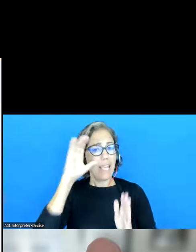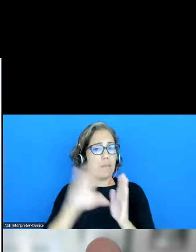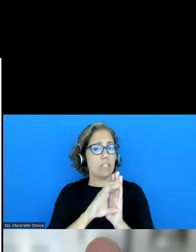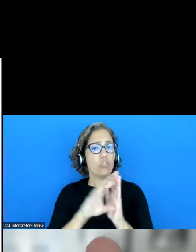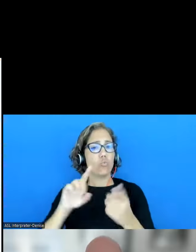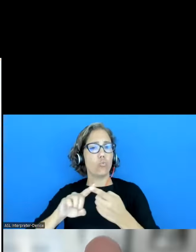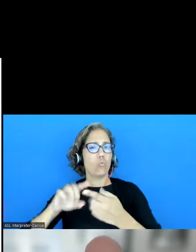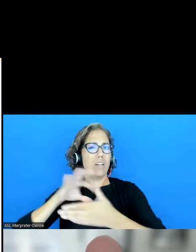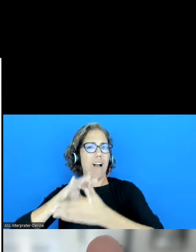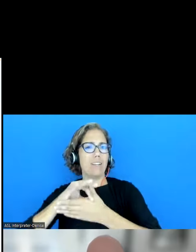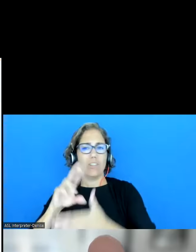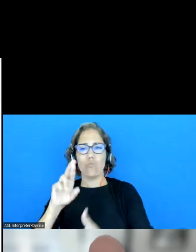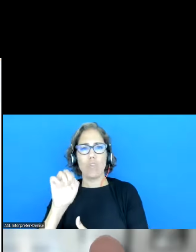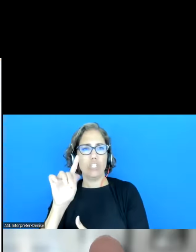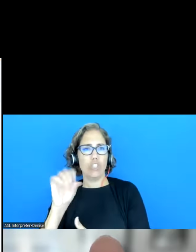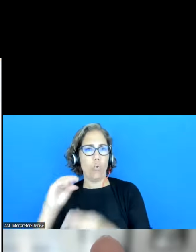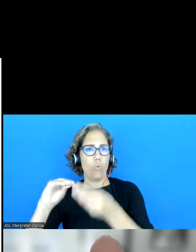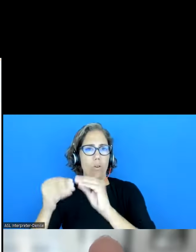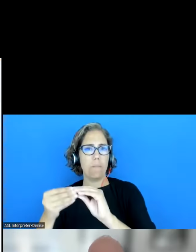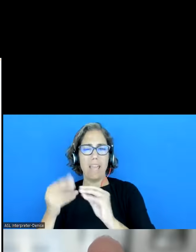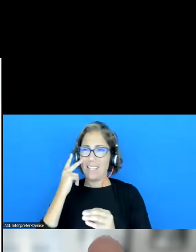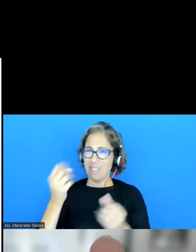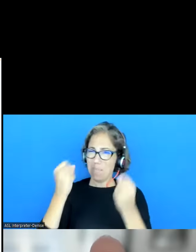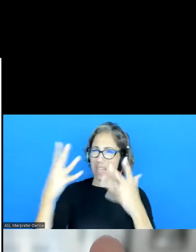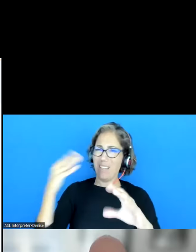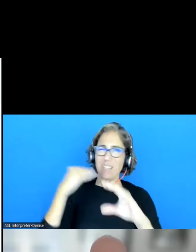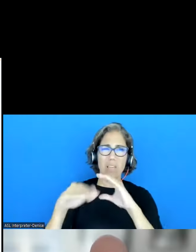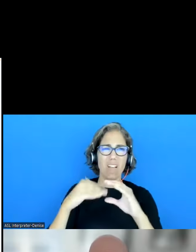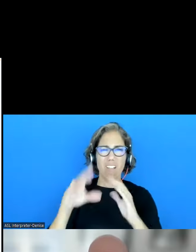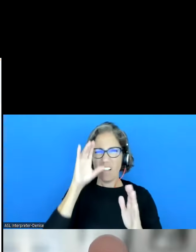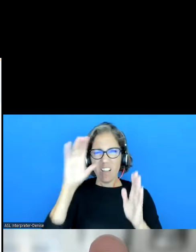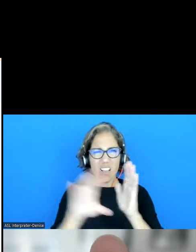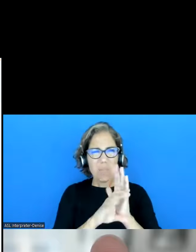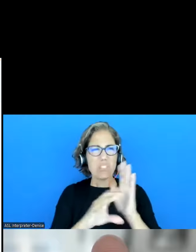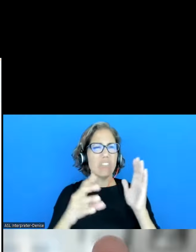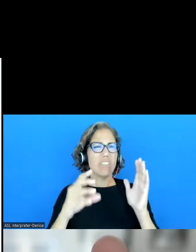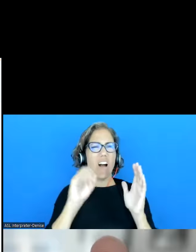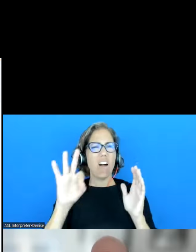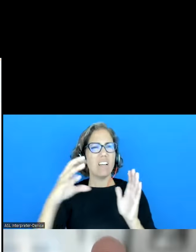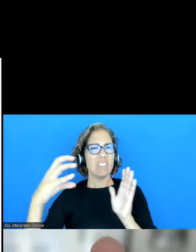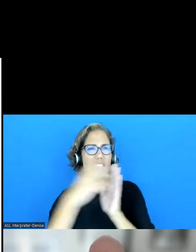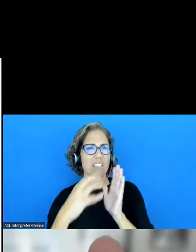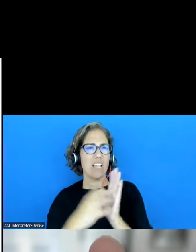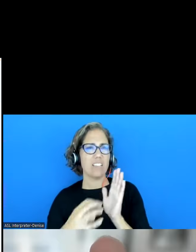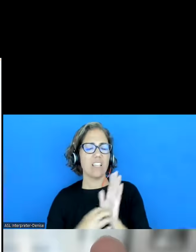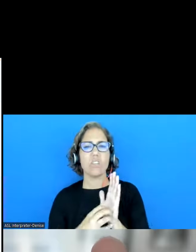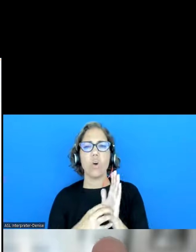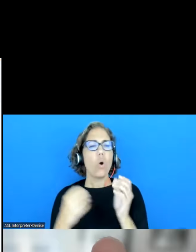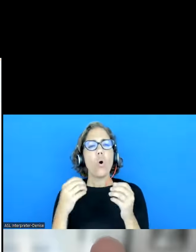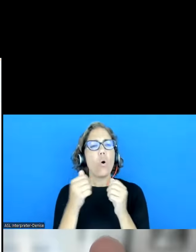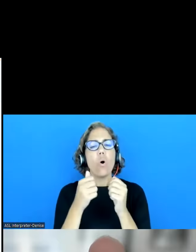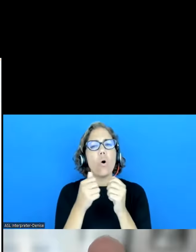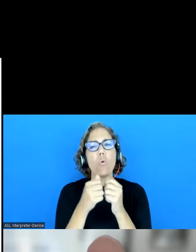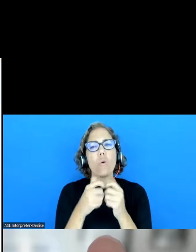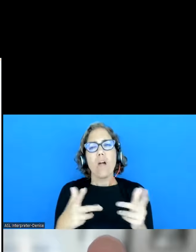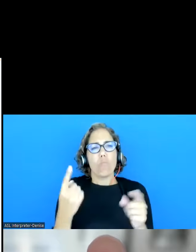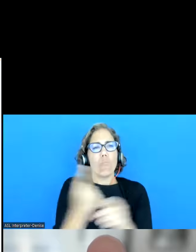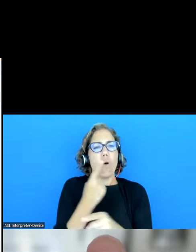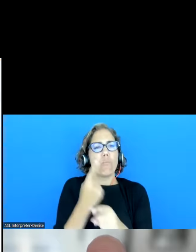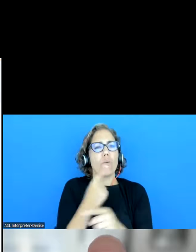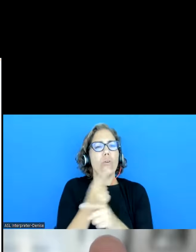emails. I see too many emails going out that are just full of images of text, often without proper alternative text on